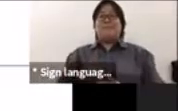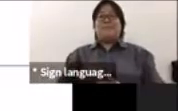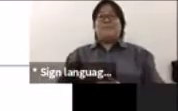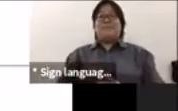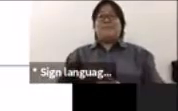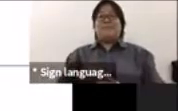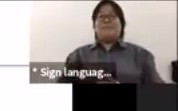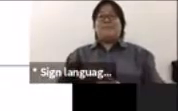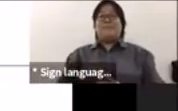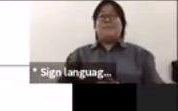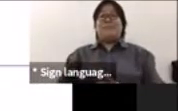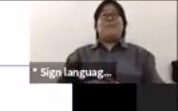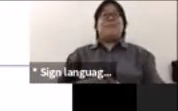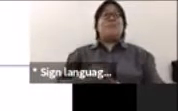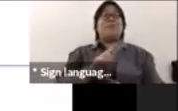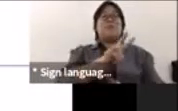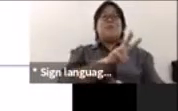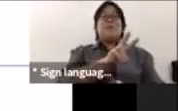The division in